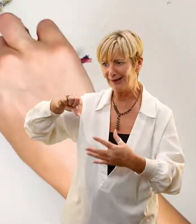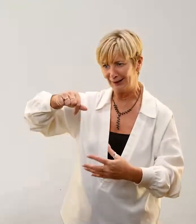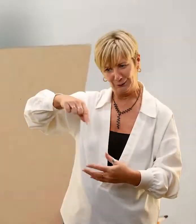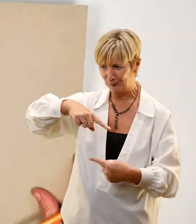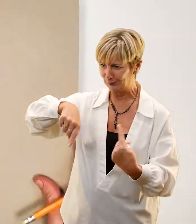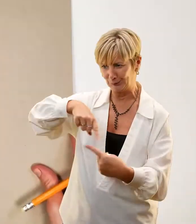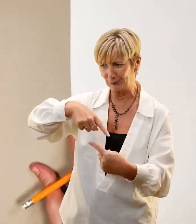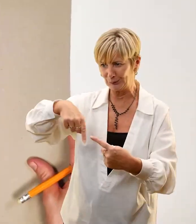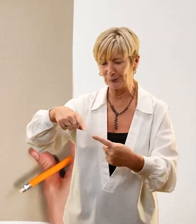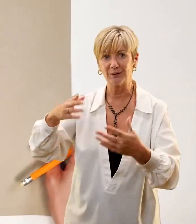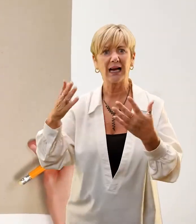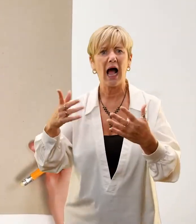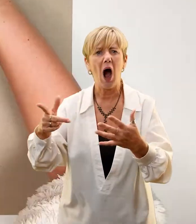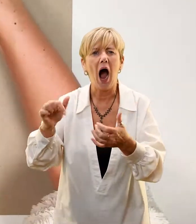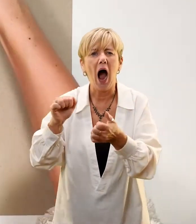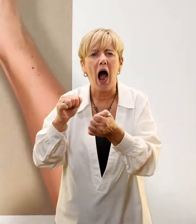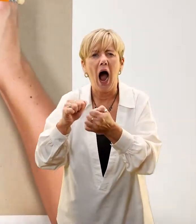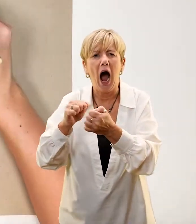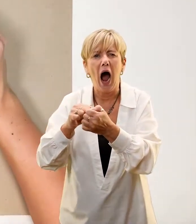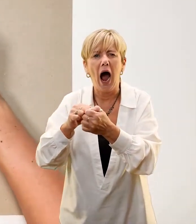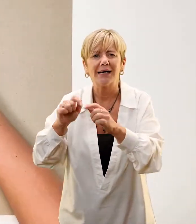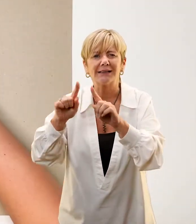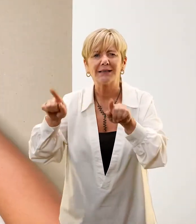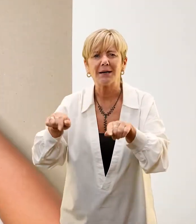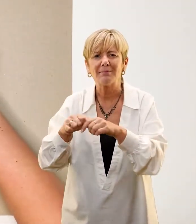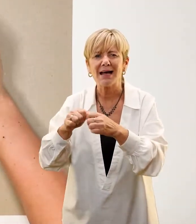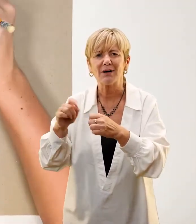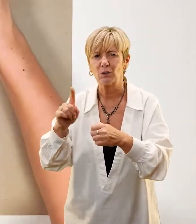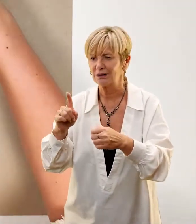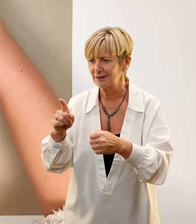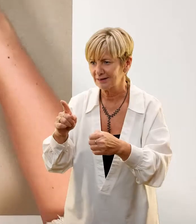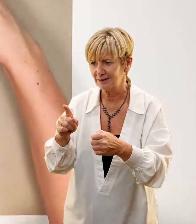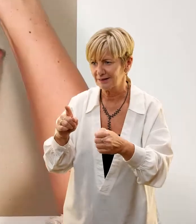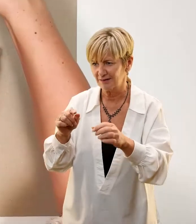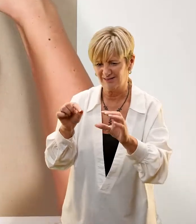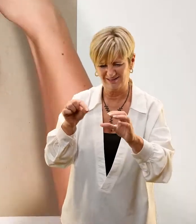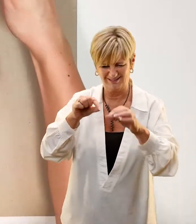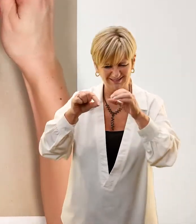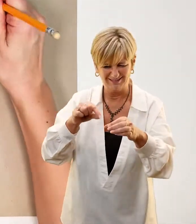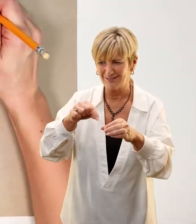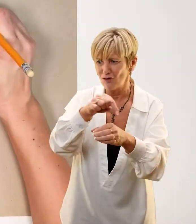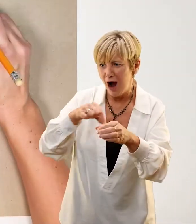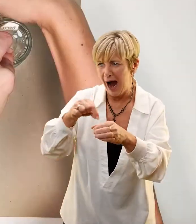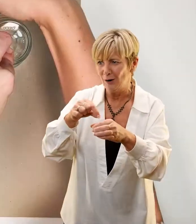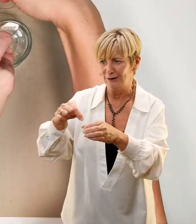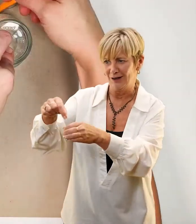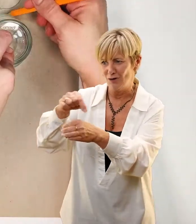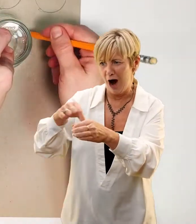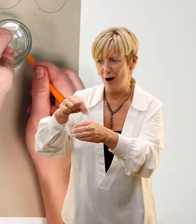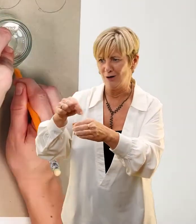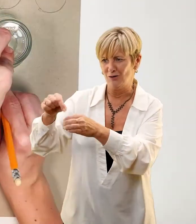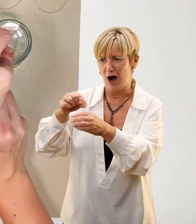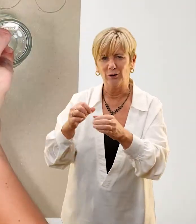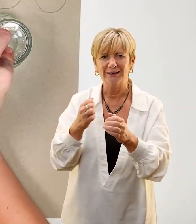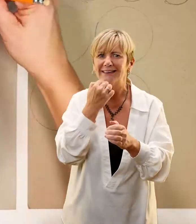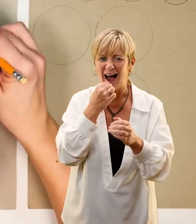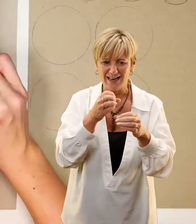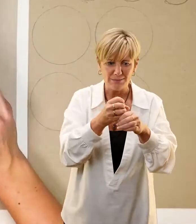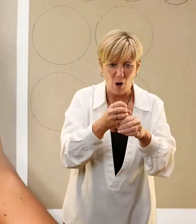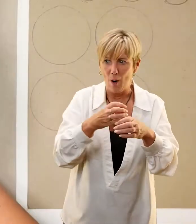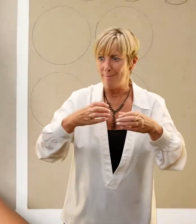cleaner together to secure. This will be how your planet mobile hangs. Wrap the rest of your pipe cleaners around your straws